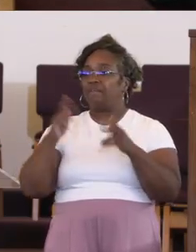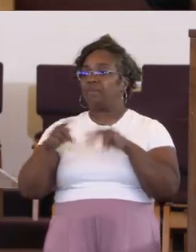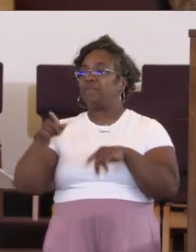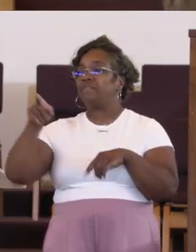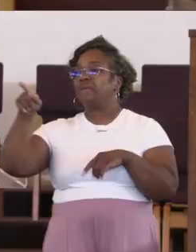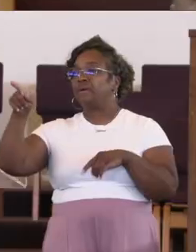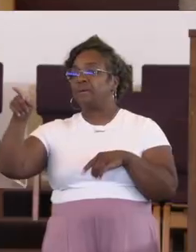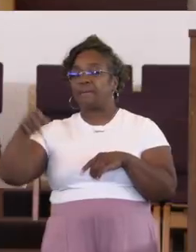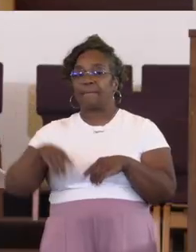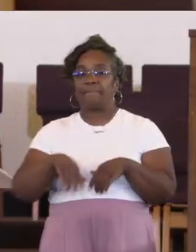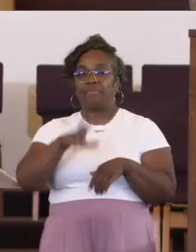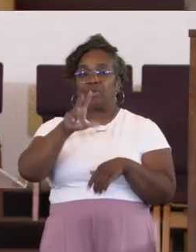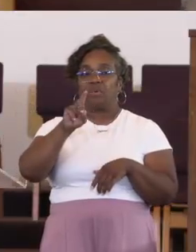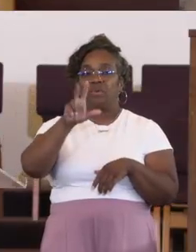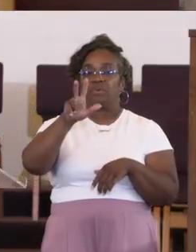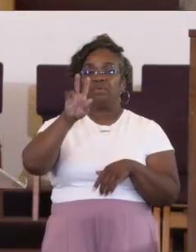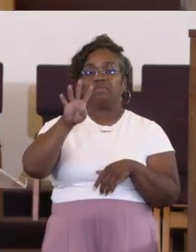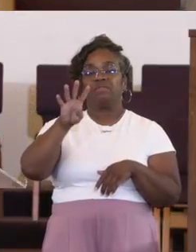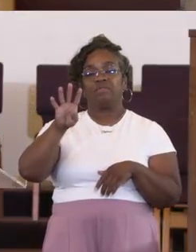All right,